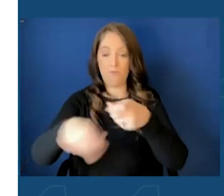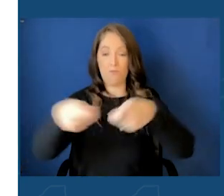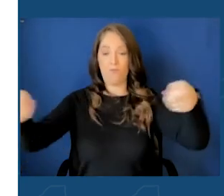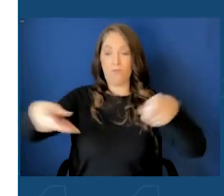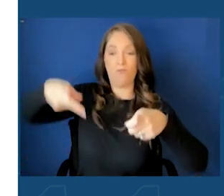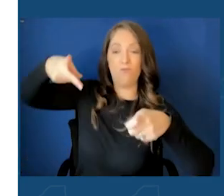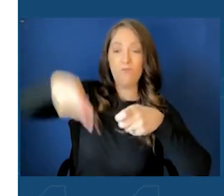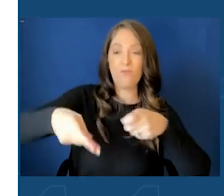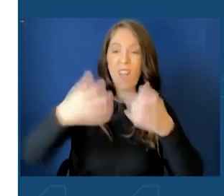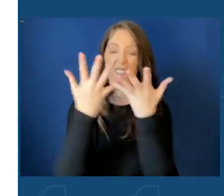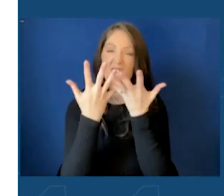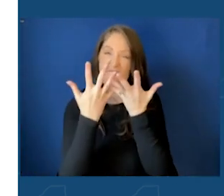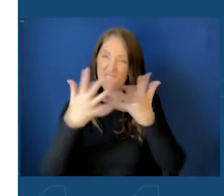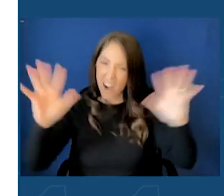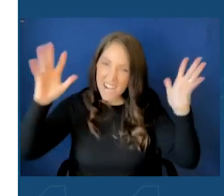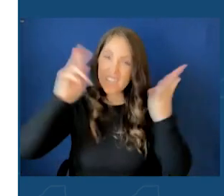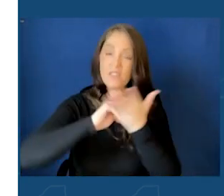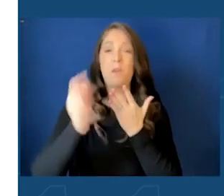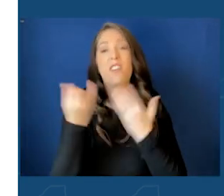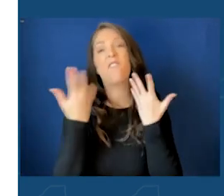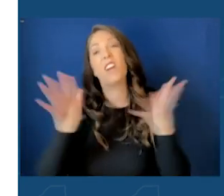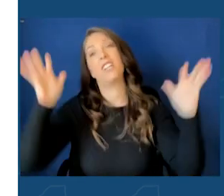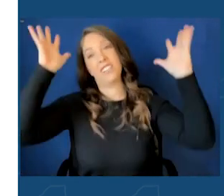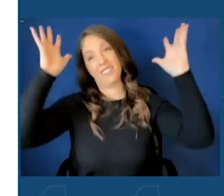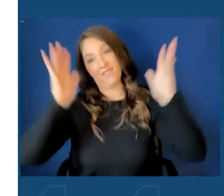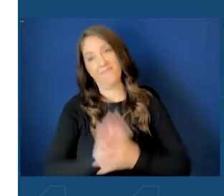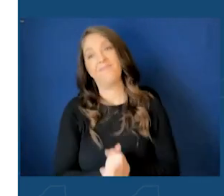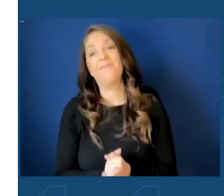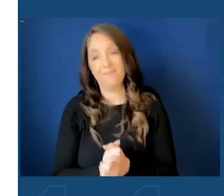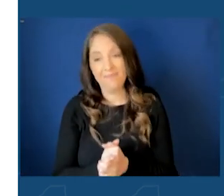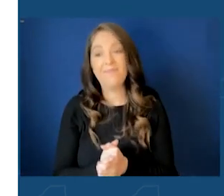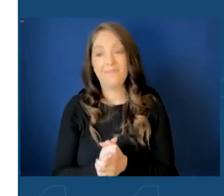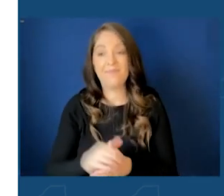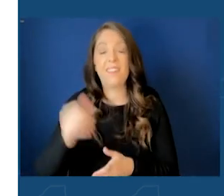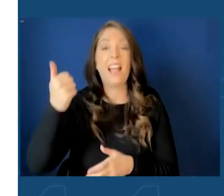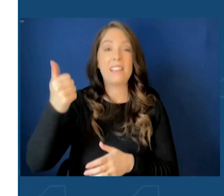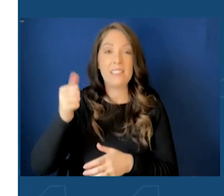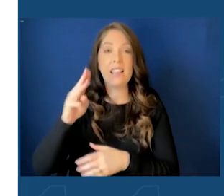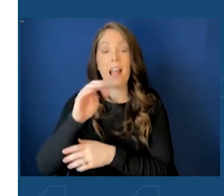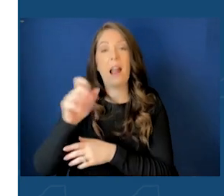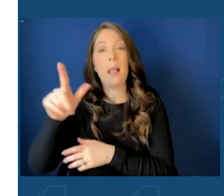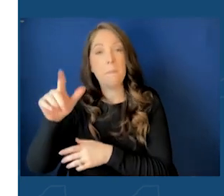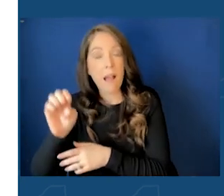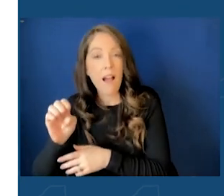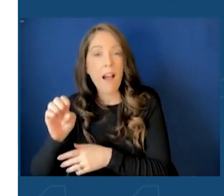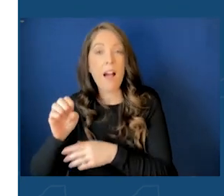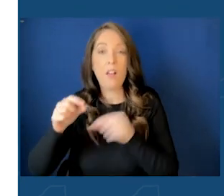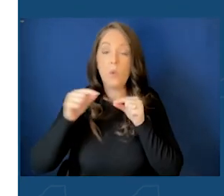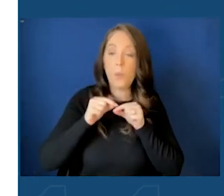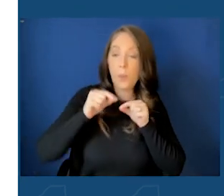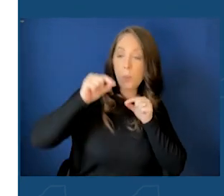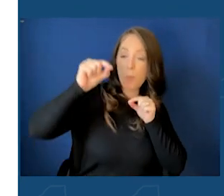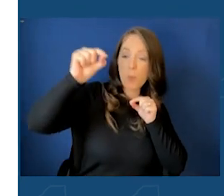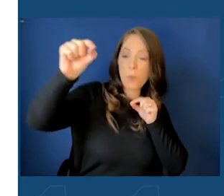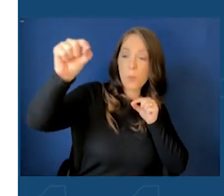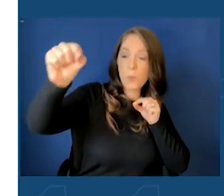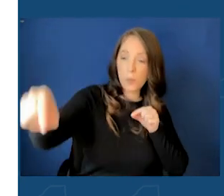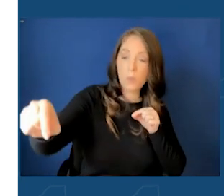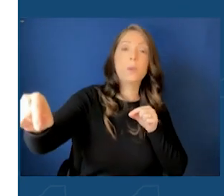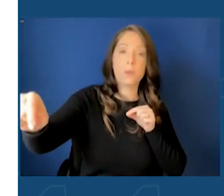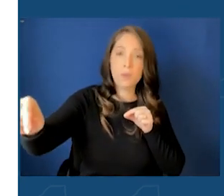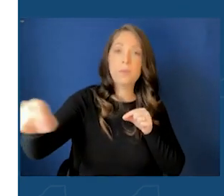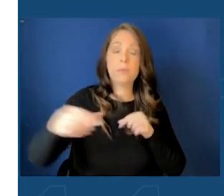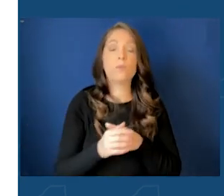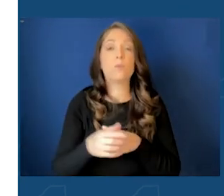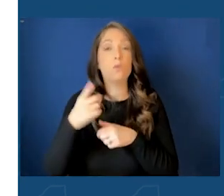finished project. That finished project, a 10-mile project stretching from Floral Park to Hicksville. You said